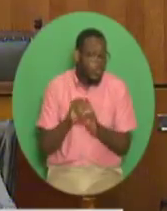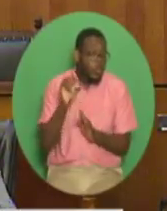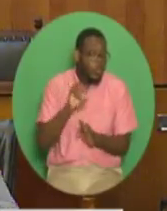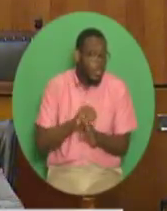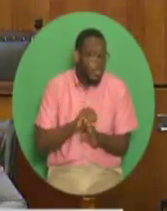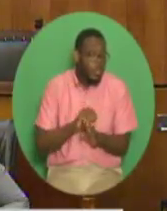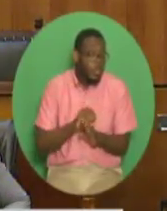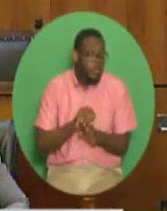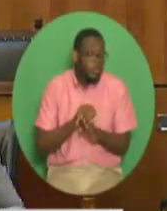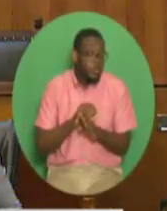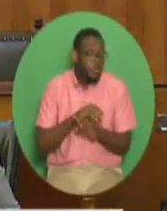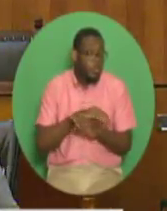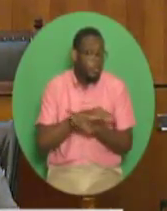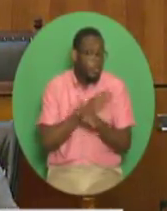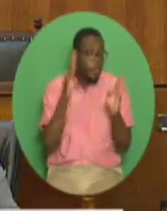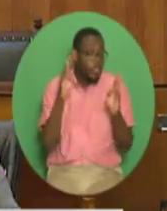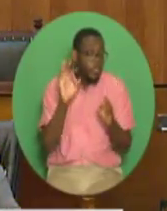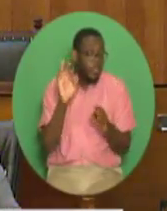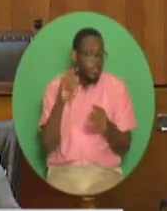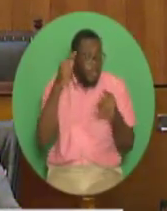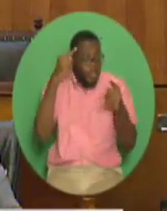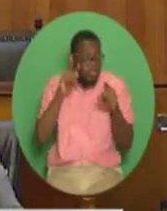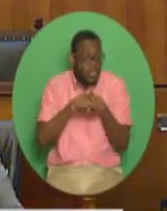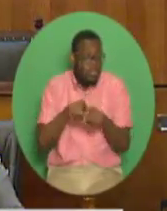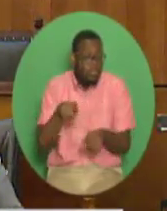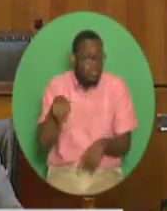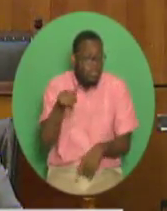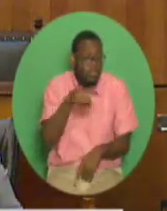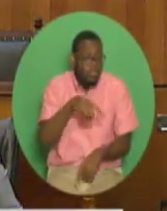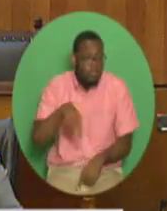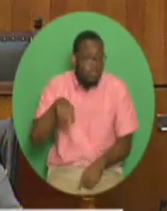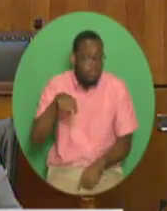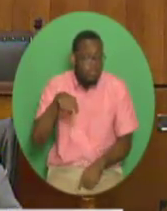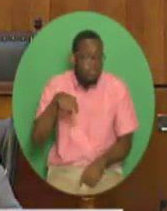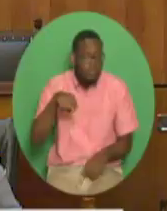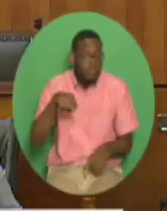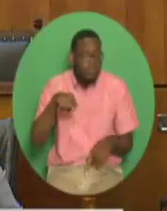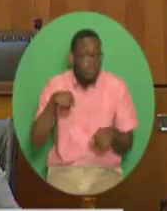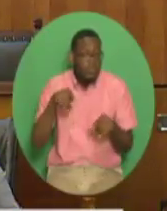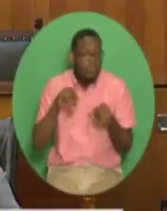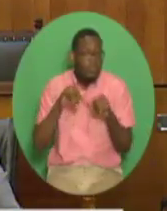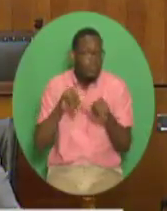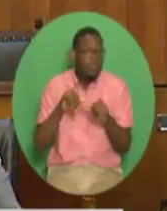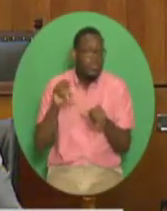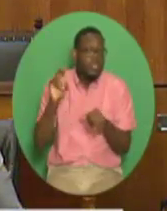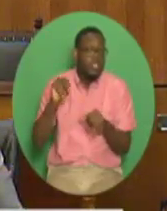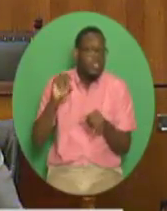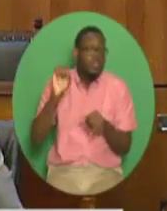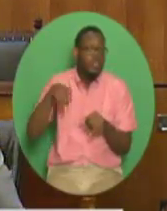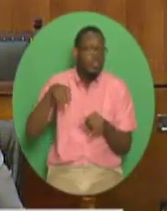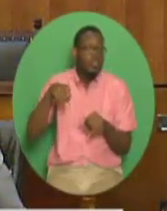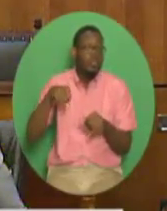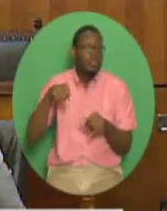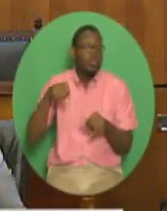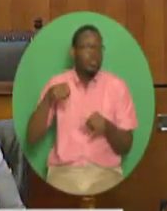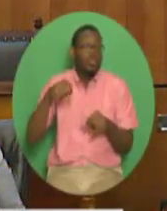a.m. All in favor say aye. Aye. Any against? I think the ayes have it. This House now stands